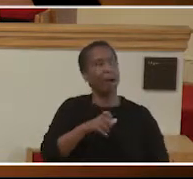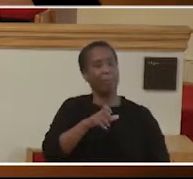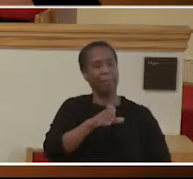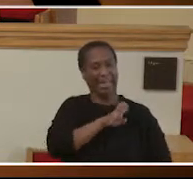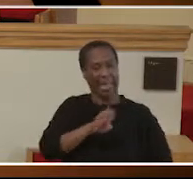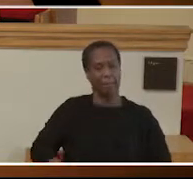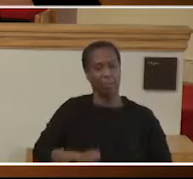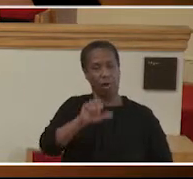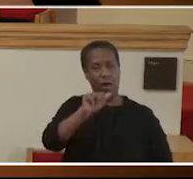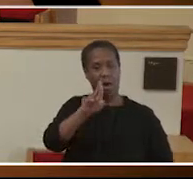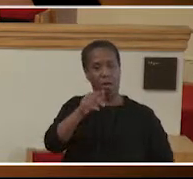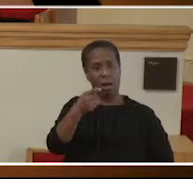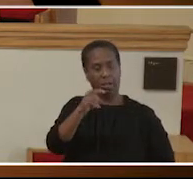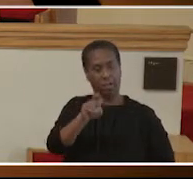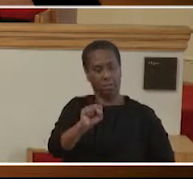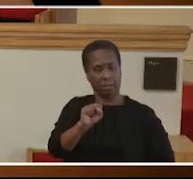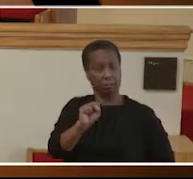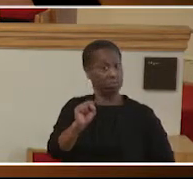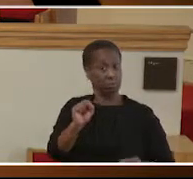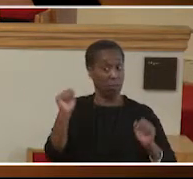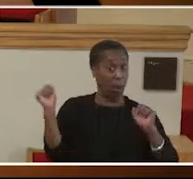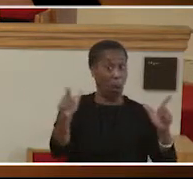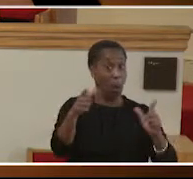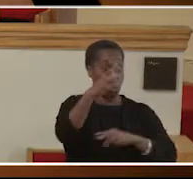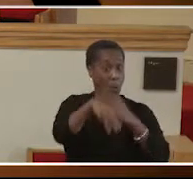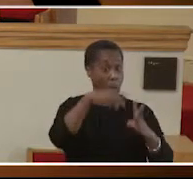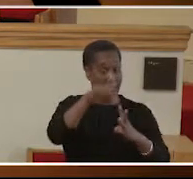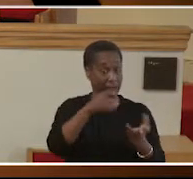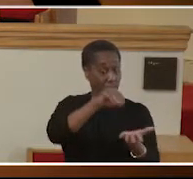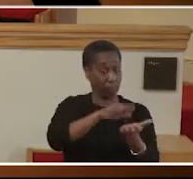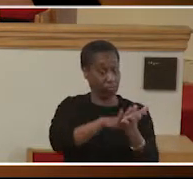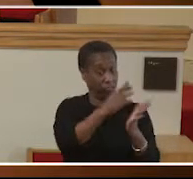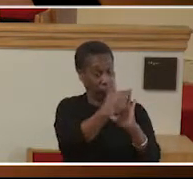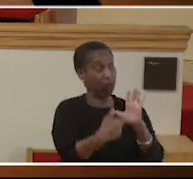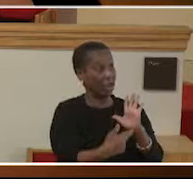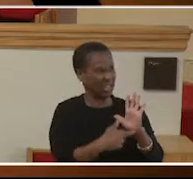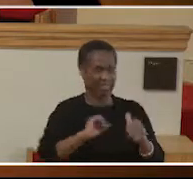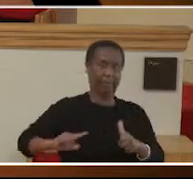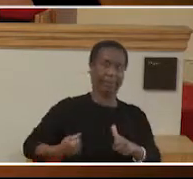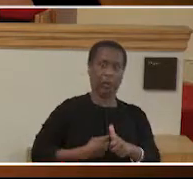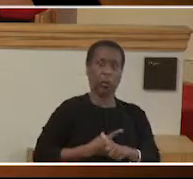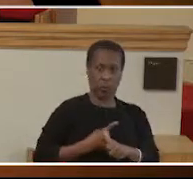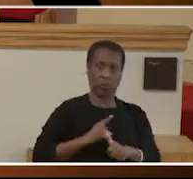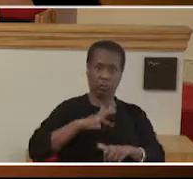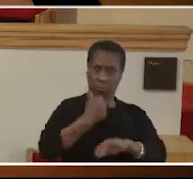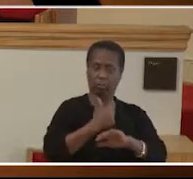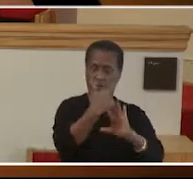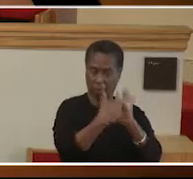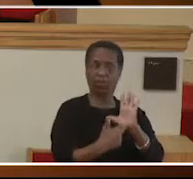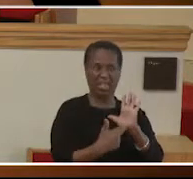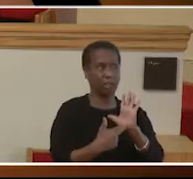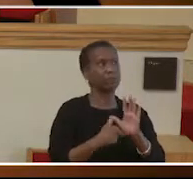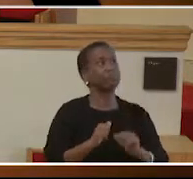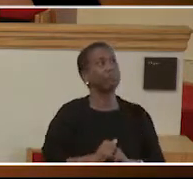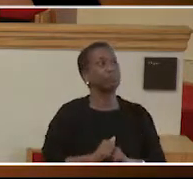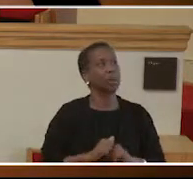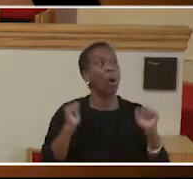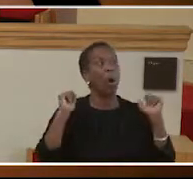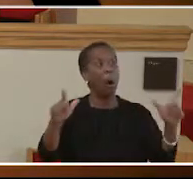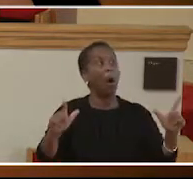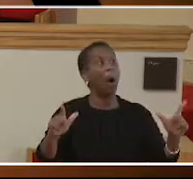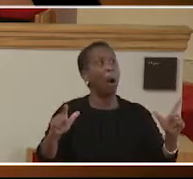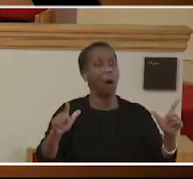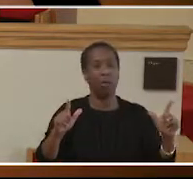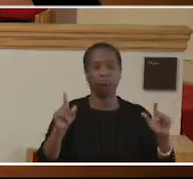registered. This was the first registration and was taken while Quirinius was governor of Syria. All went to